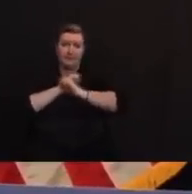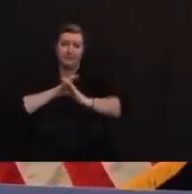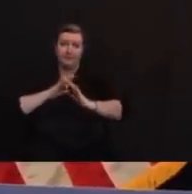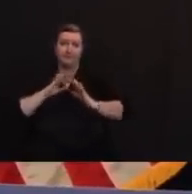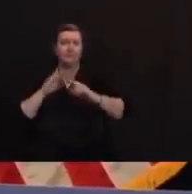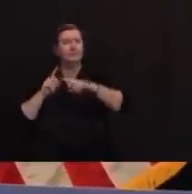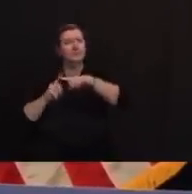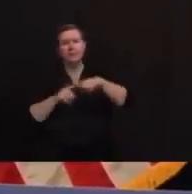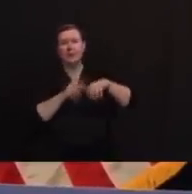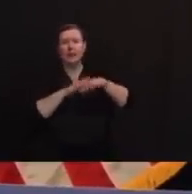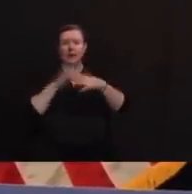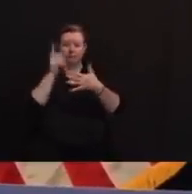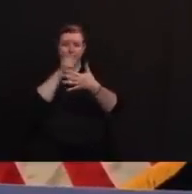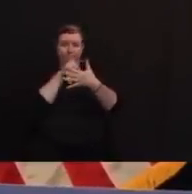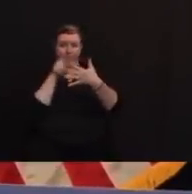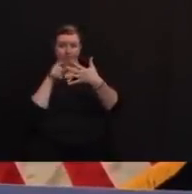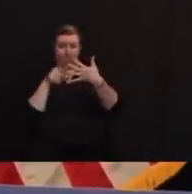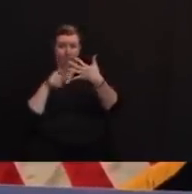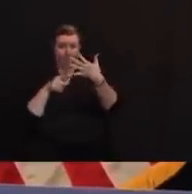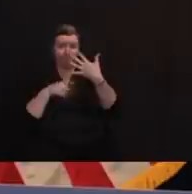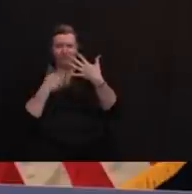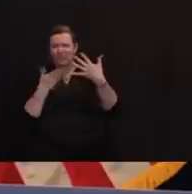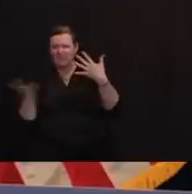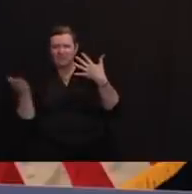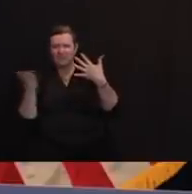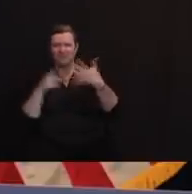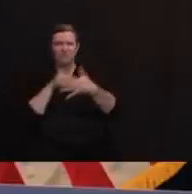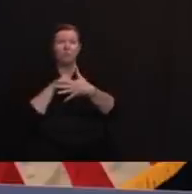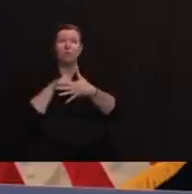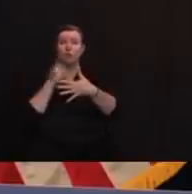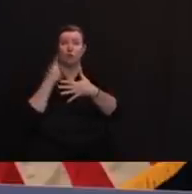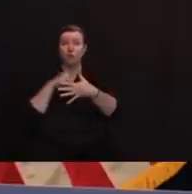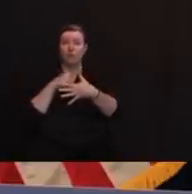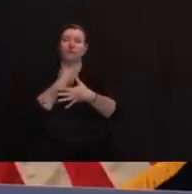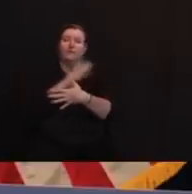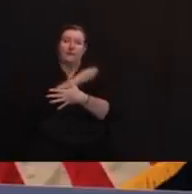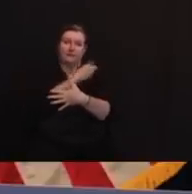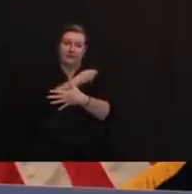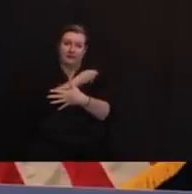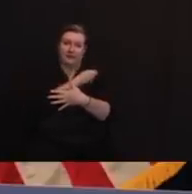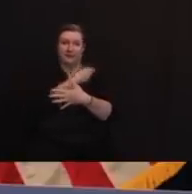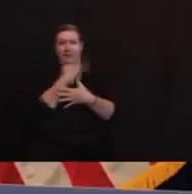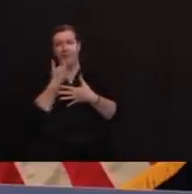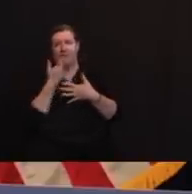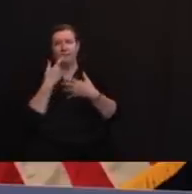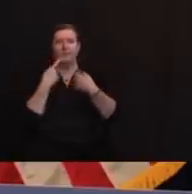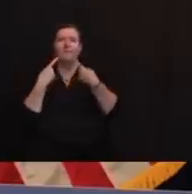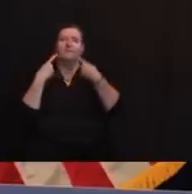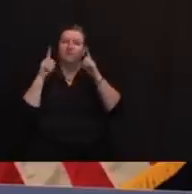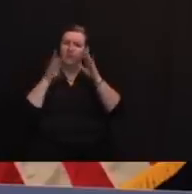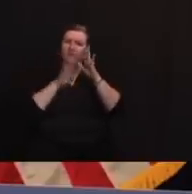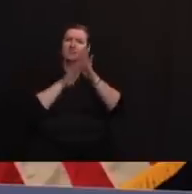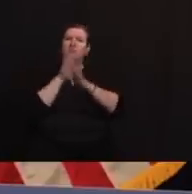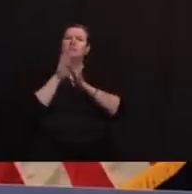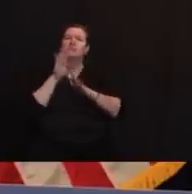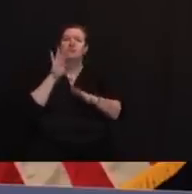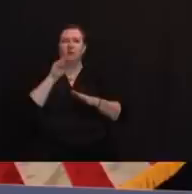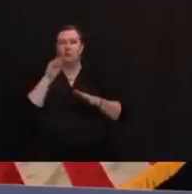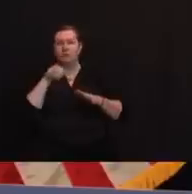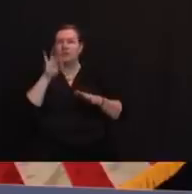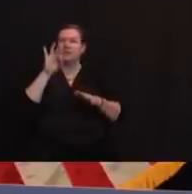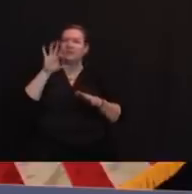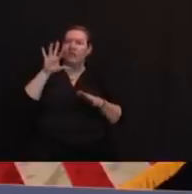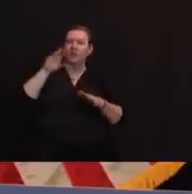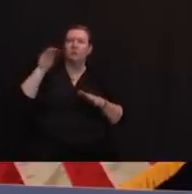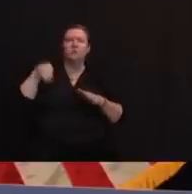several factors. The first is the efficacy of the vaccine. The higher the efficacy, the more likely that when you vaccinate people,